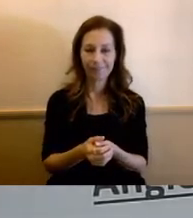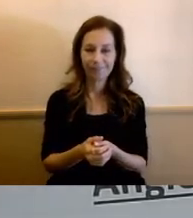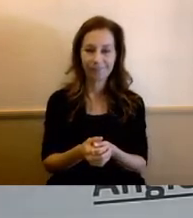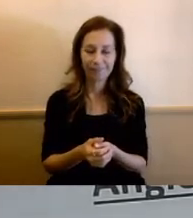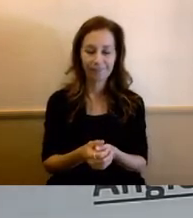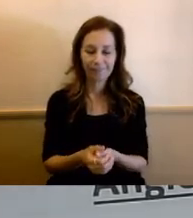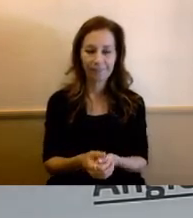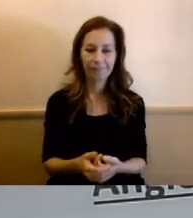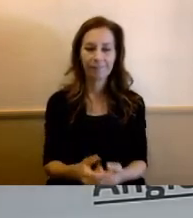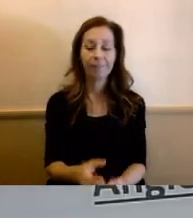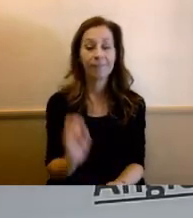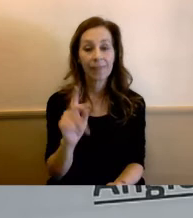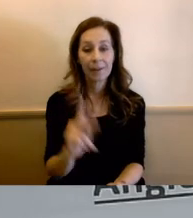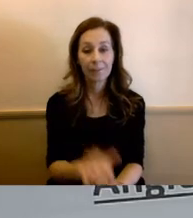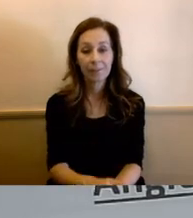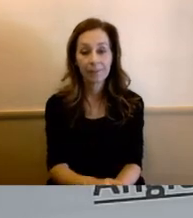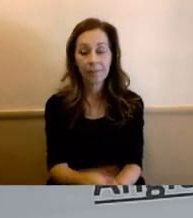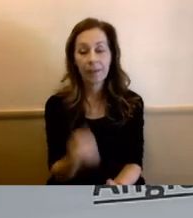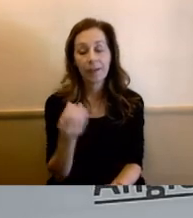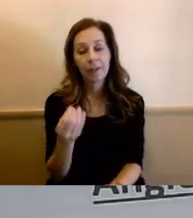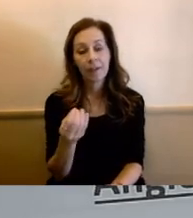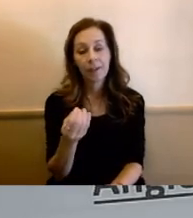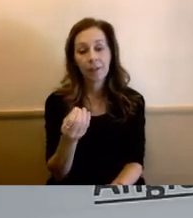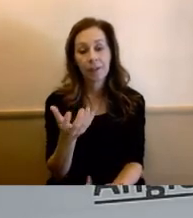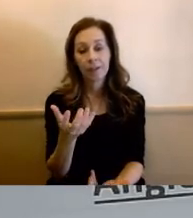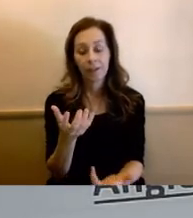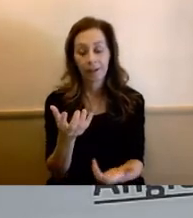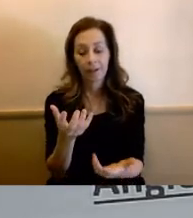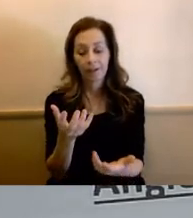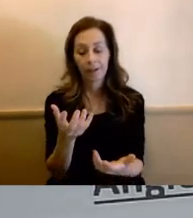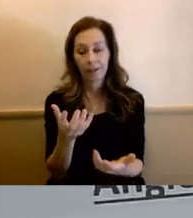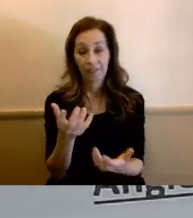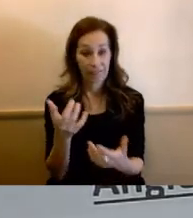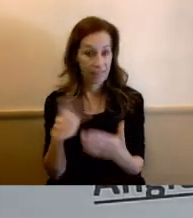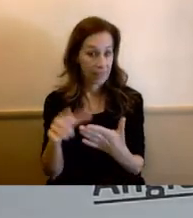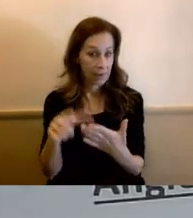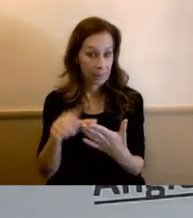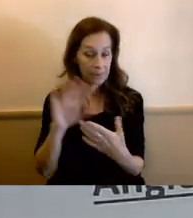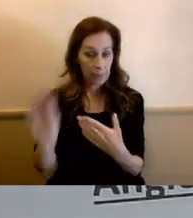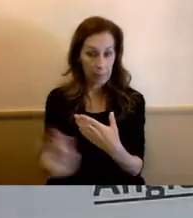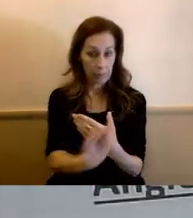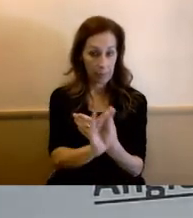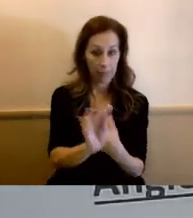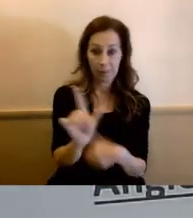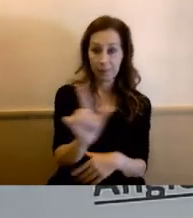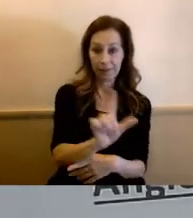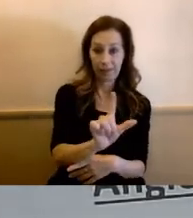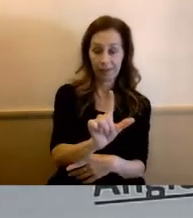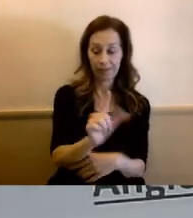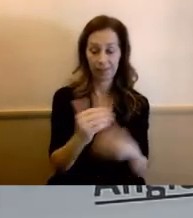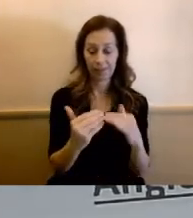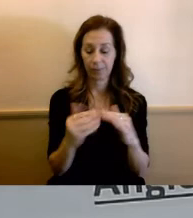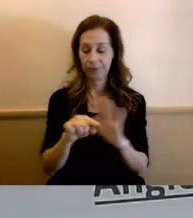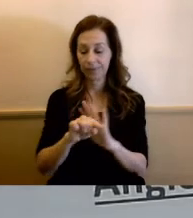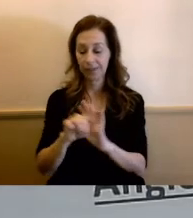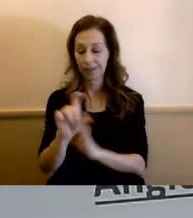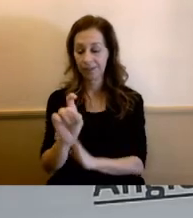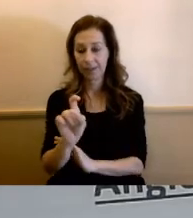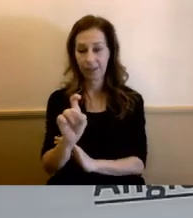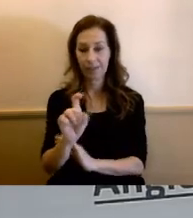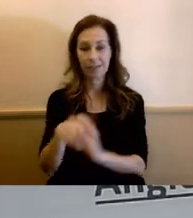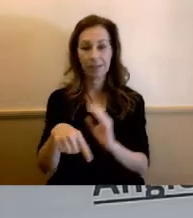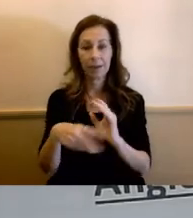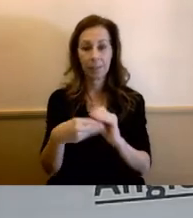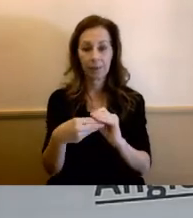Okay, so I like to move my variables to the left. I get negative x plus 40